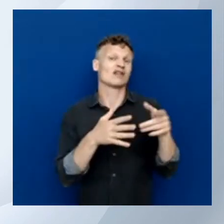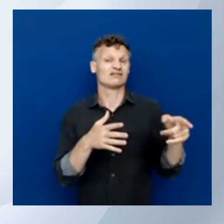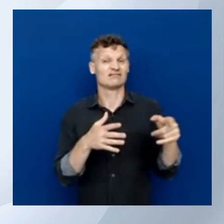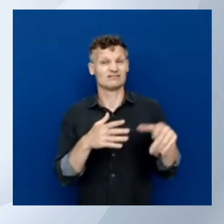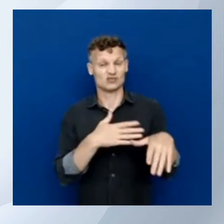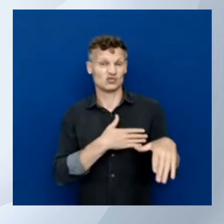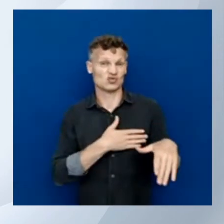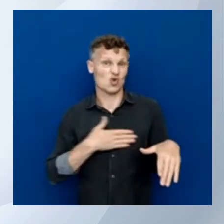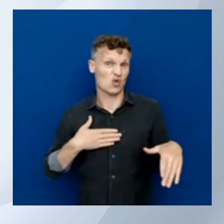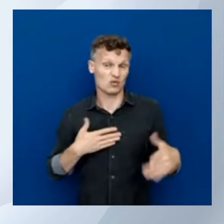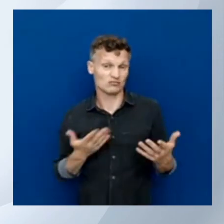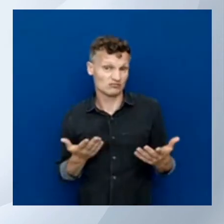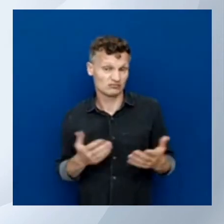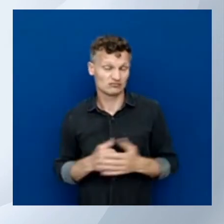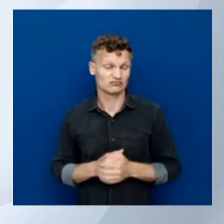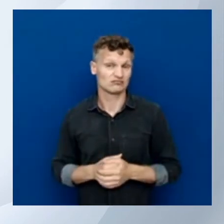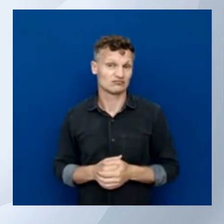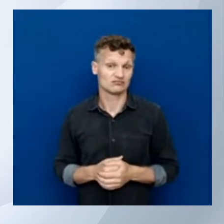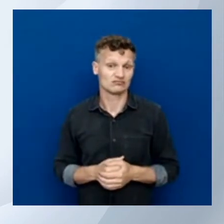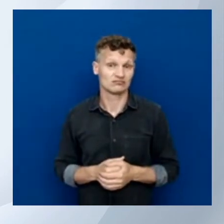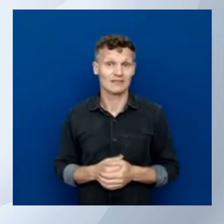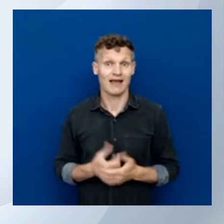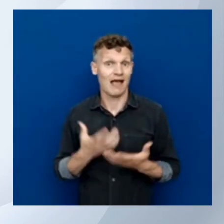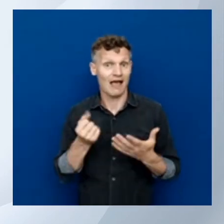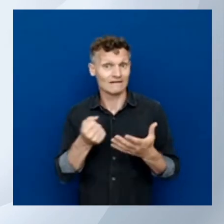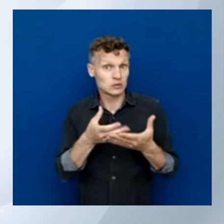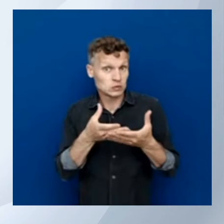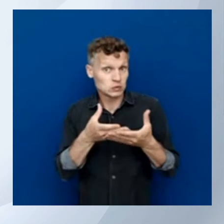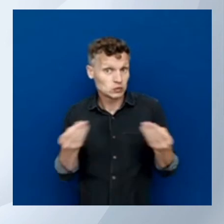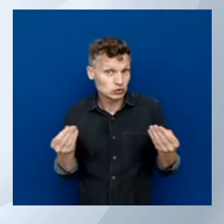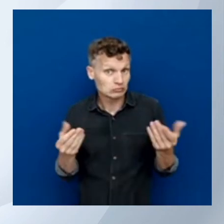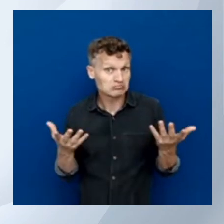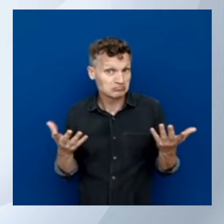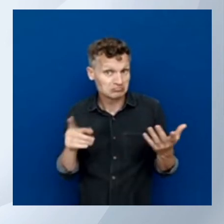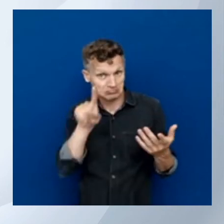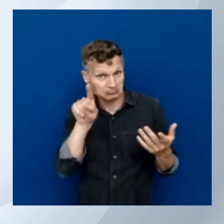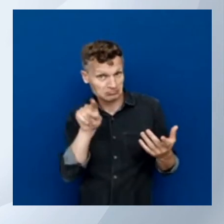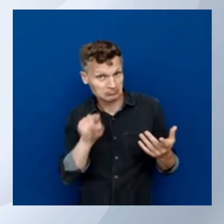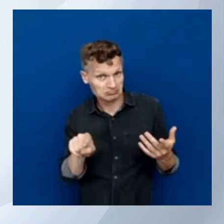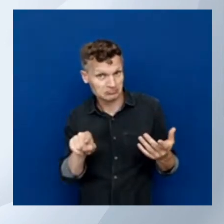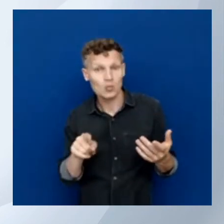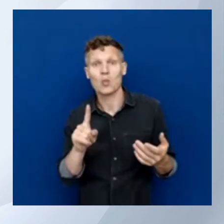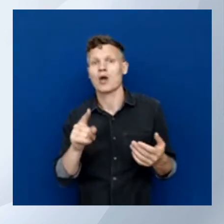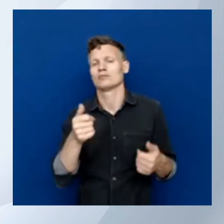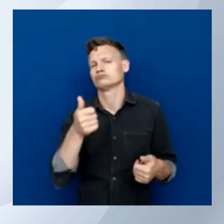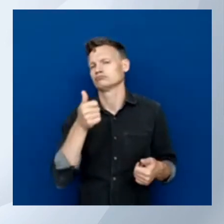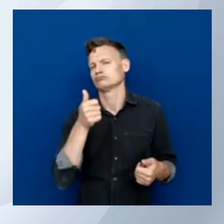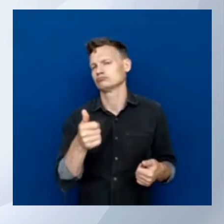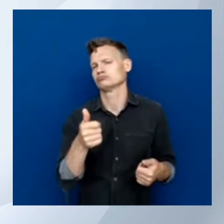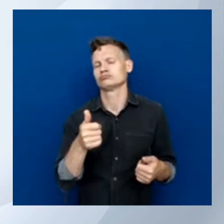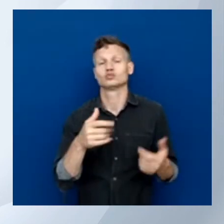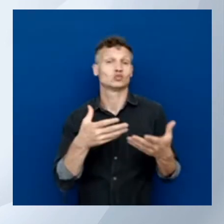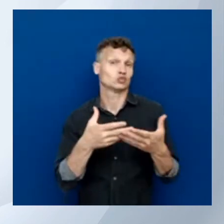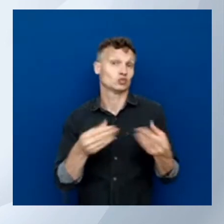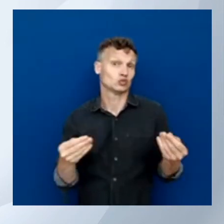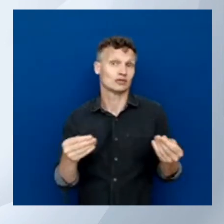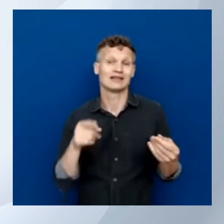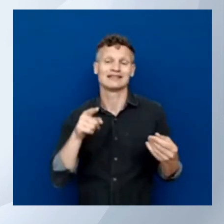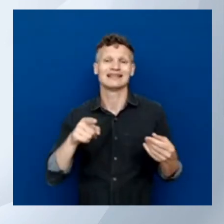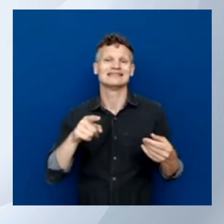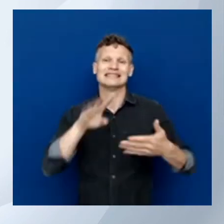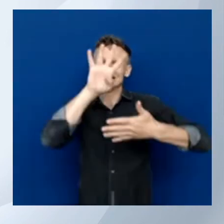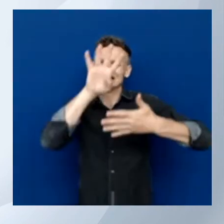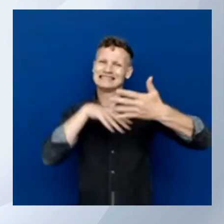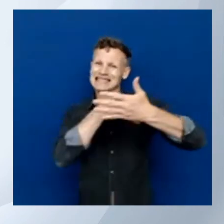solution? Well, a really nice solution is actually table storage on the Azure Storage Service. People don't always